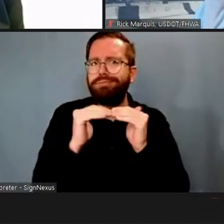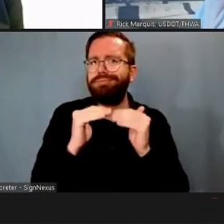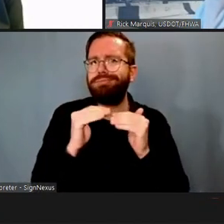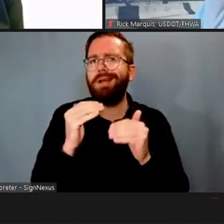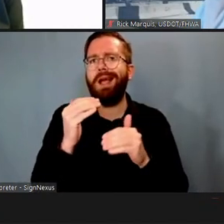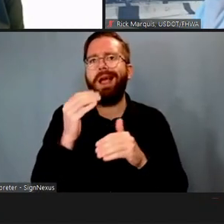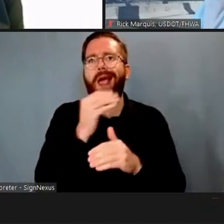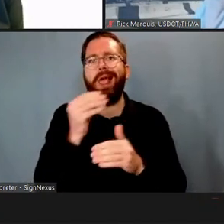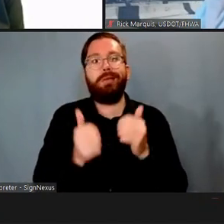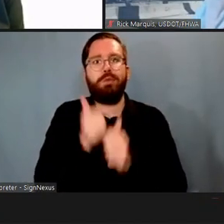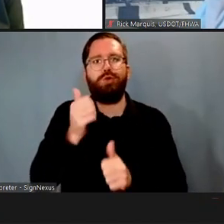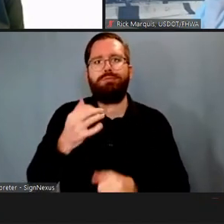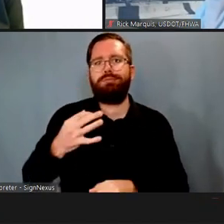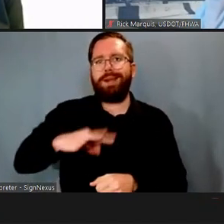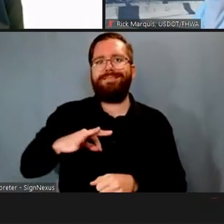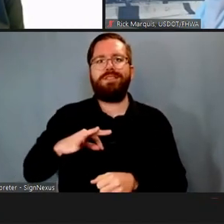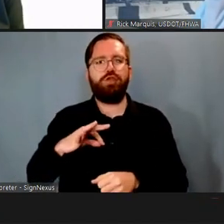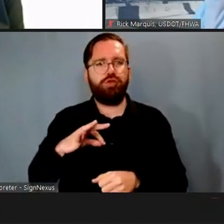everybody